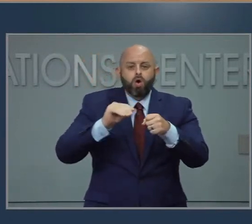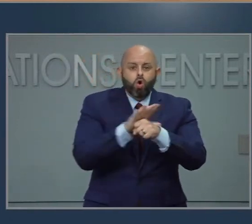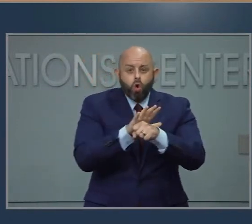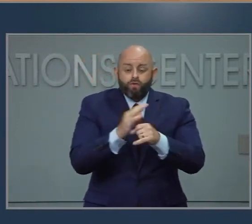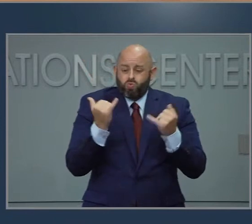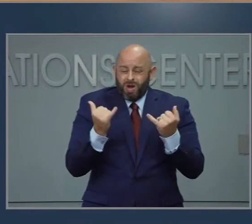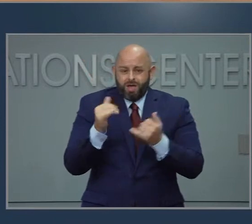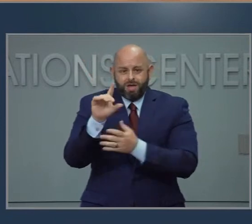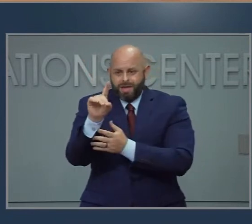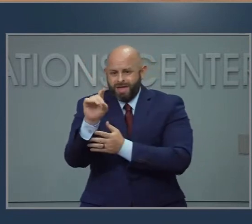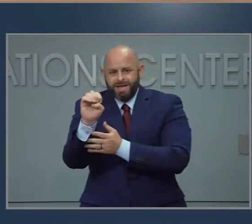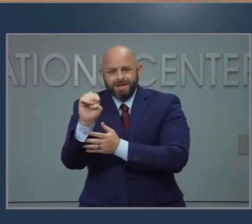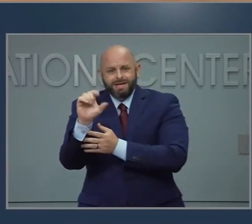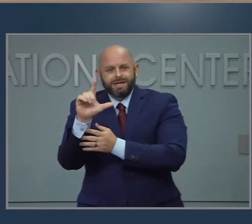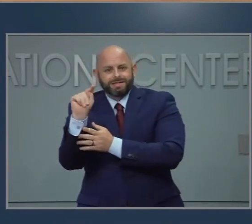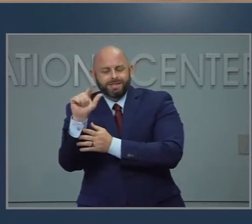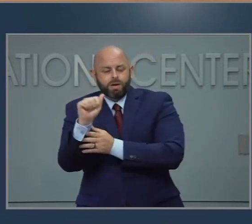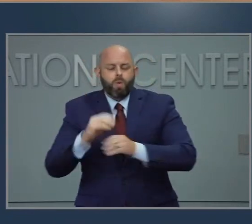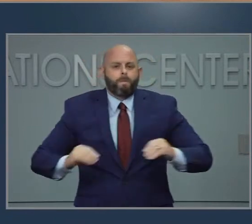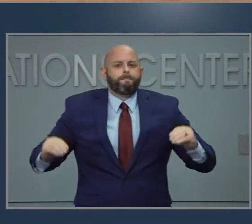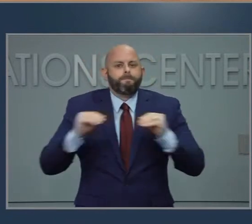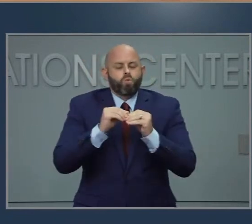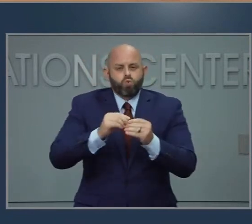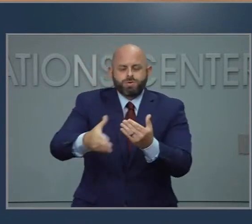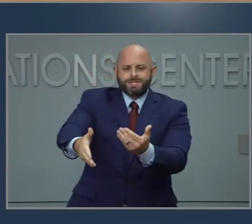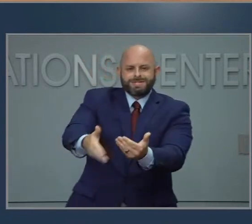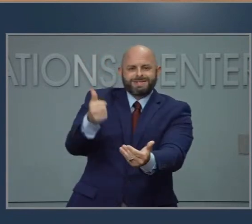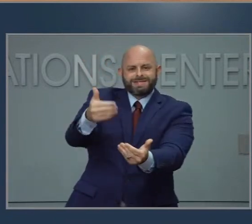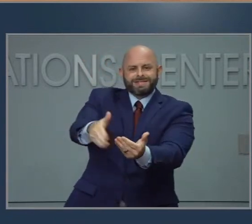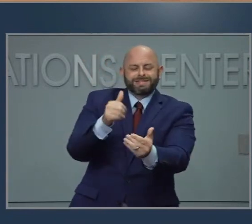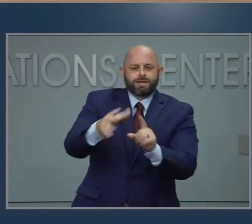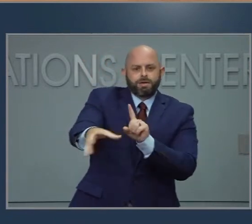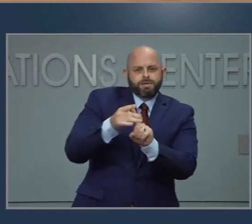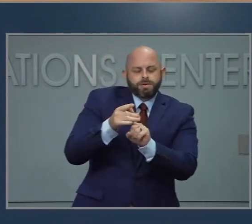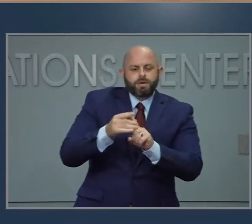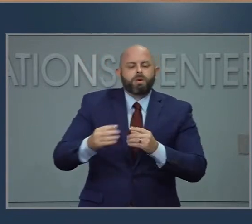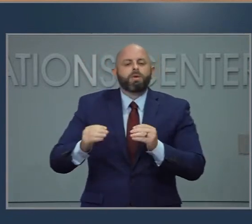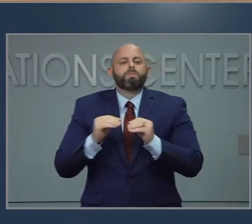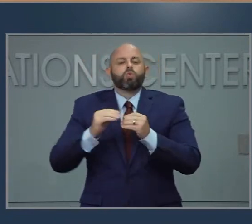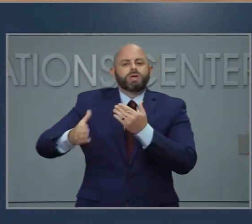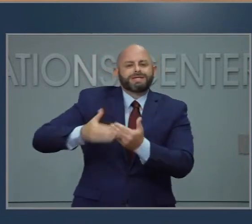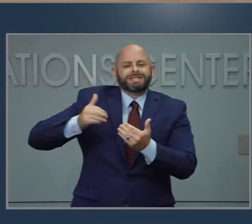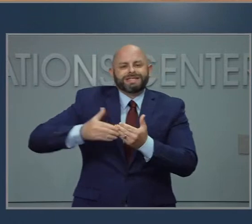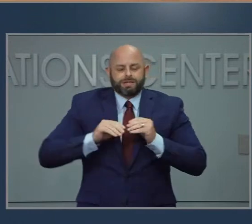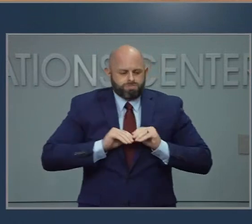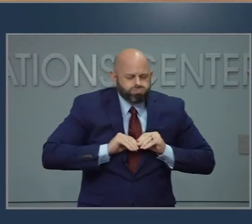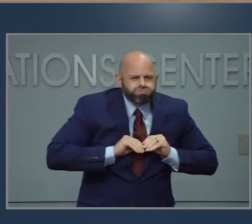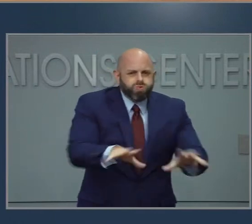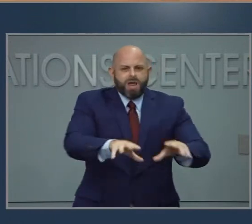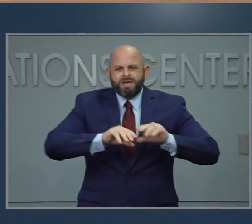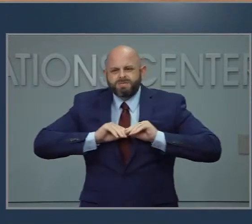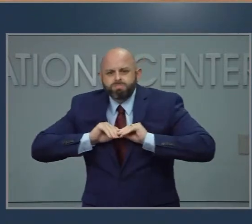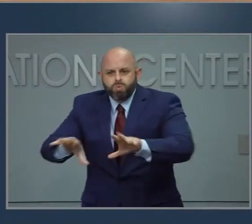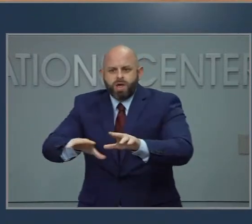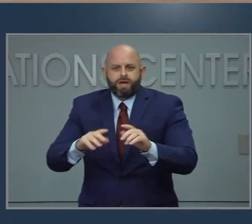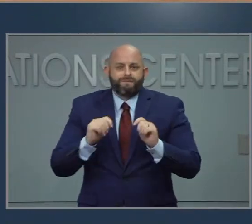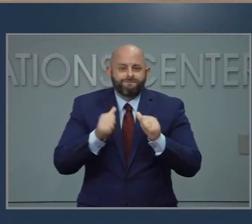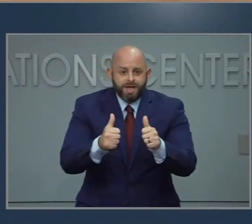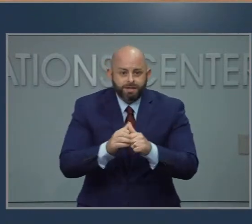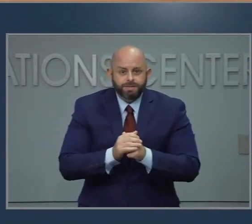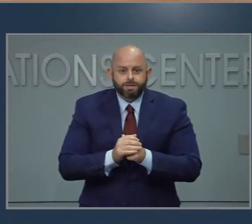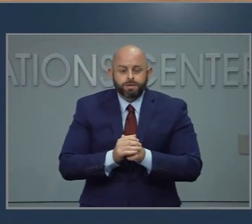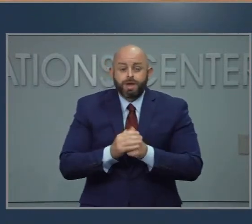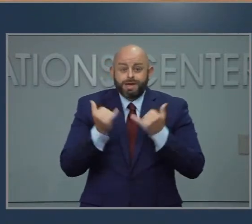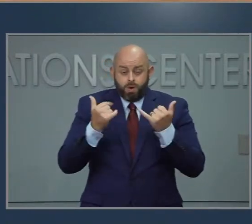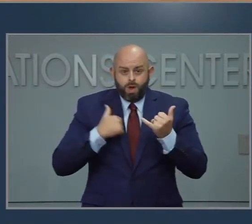is now much, much more contagious than it was earlier. Let's zoom in to get a better sense of the rate of increase